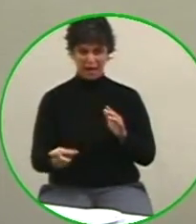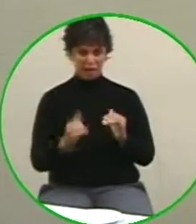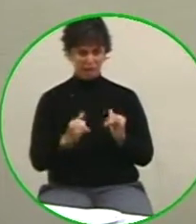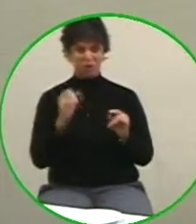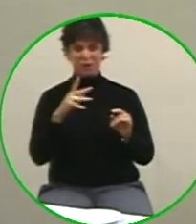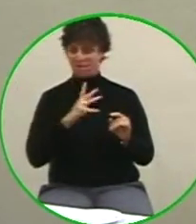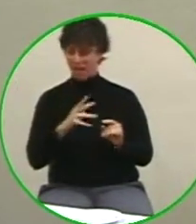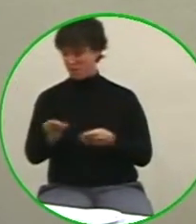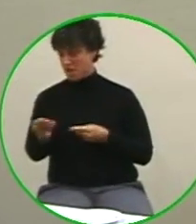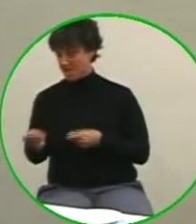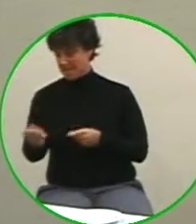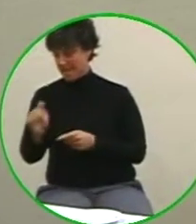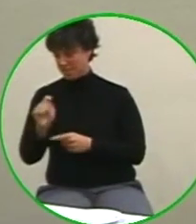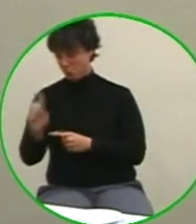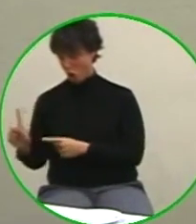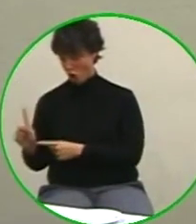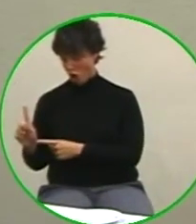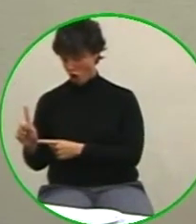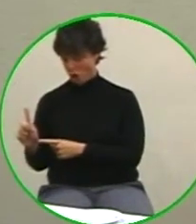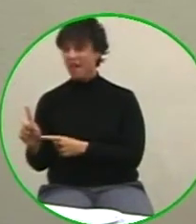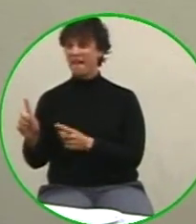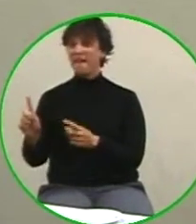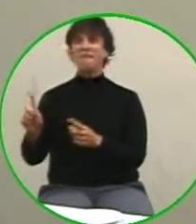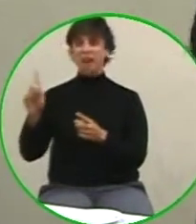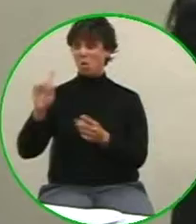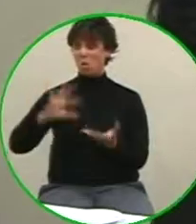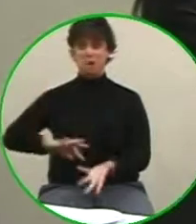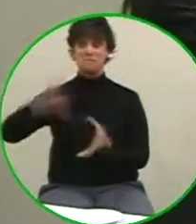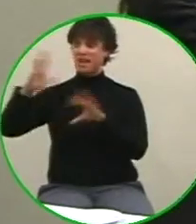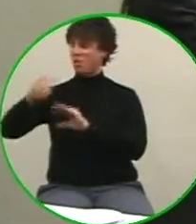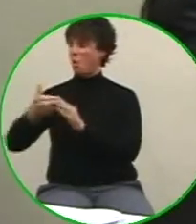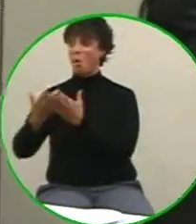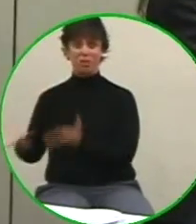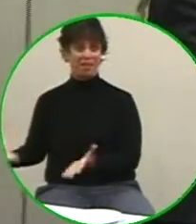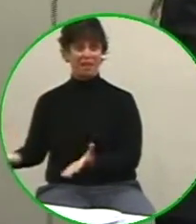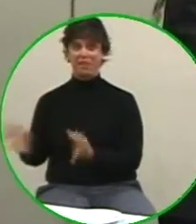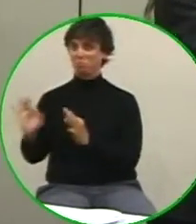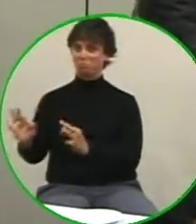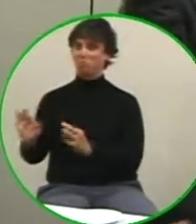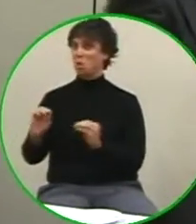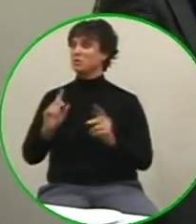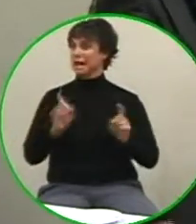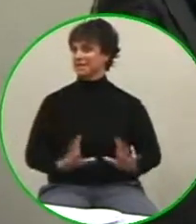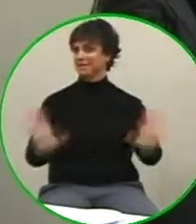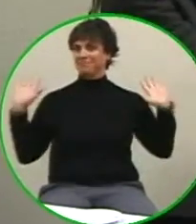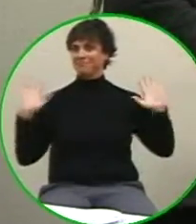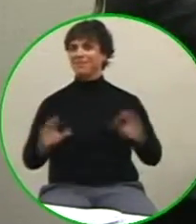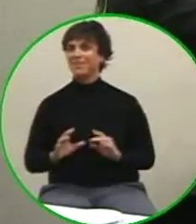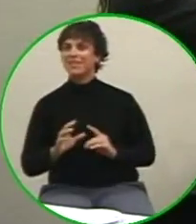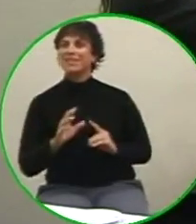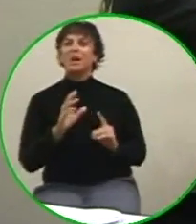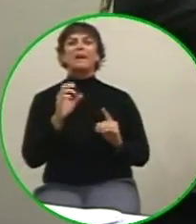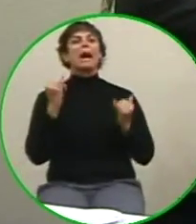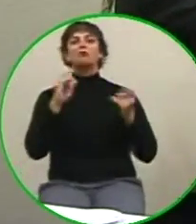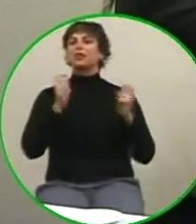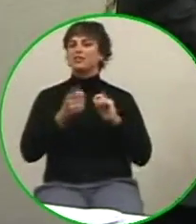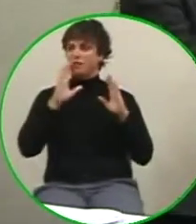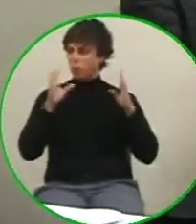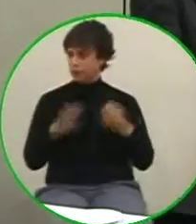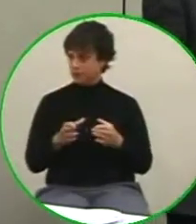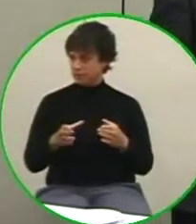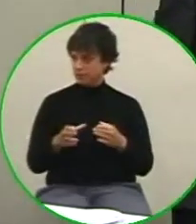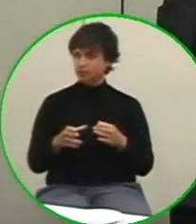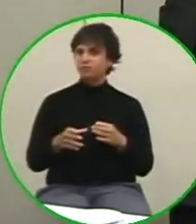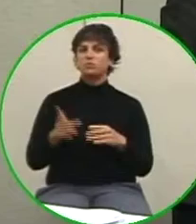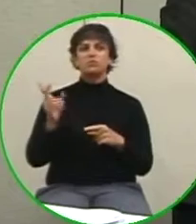get Todd going, that'll upset the whole thing. Okay, let's change the focus. We want to look at